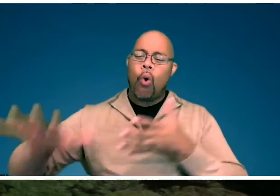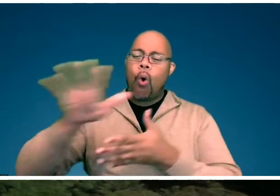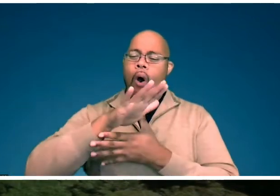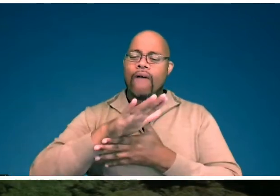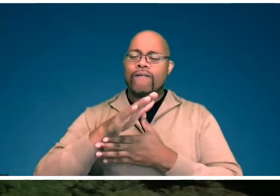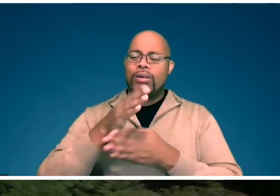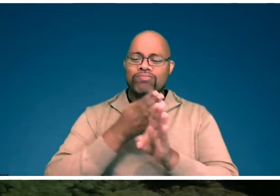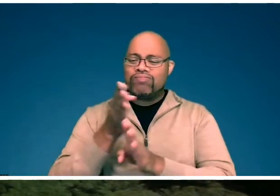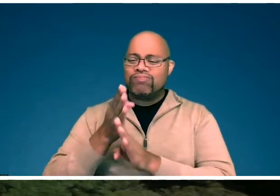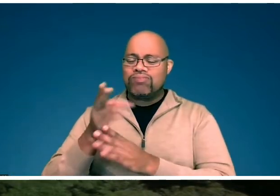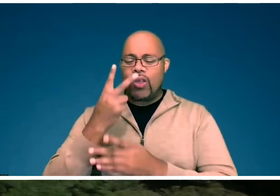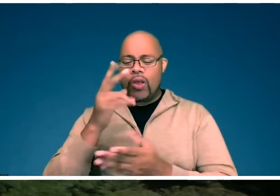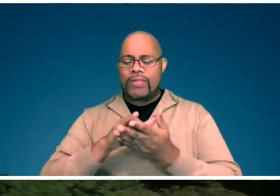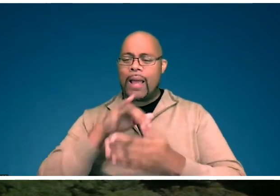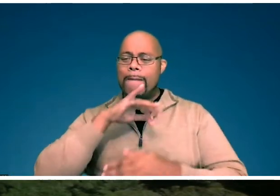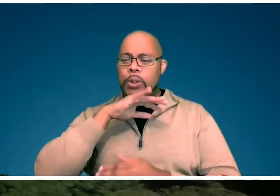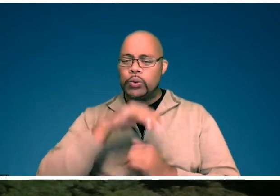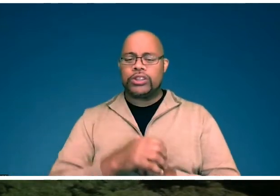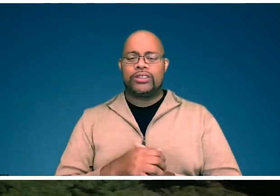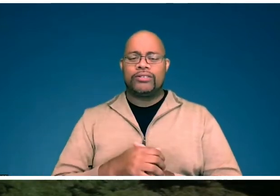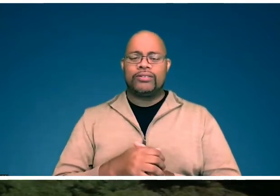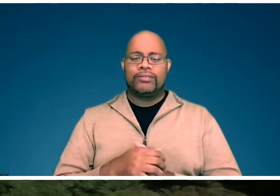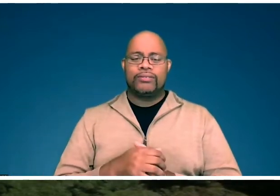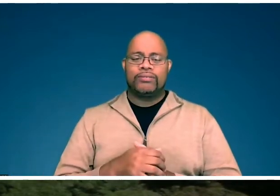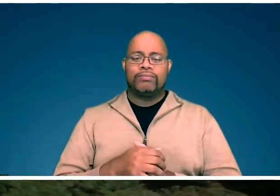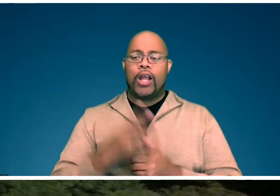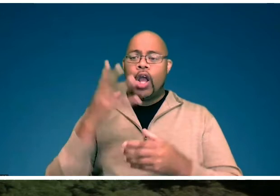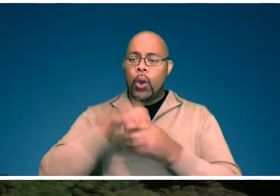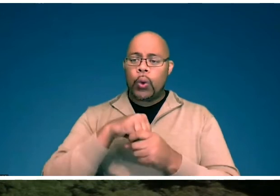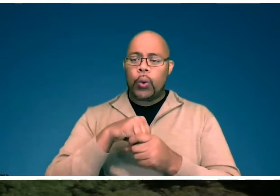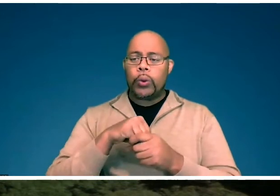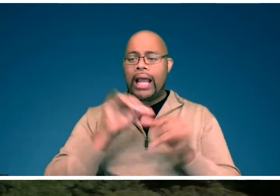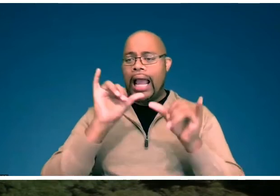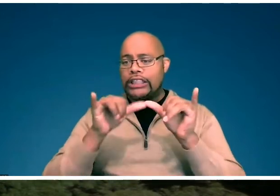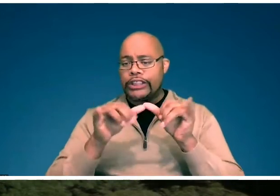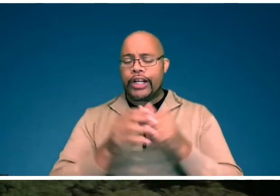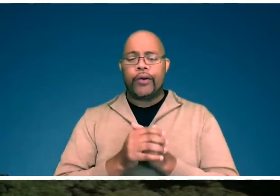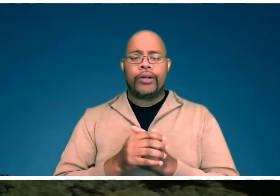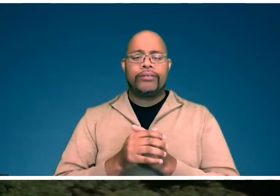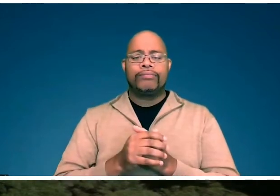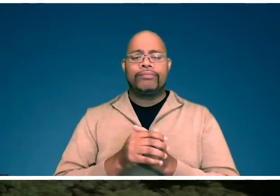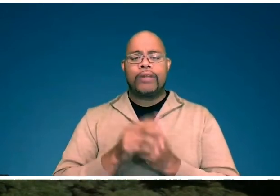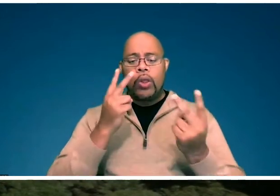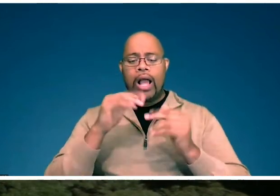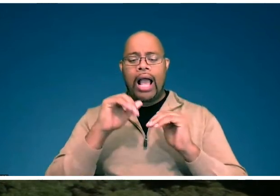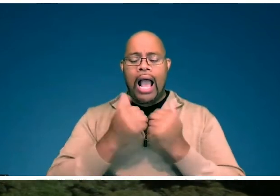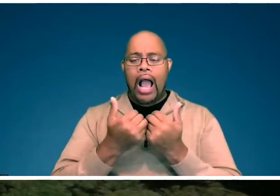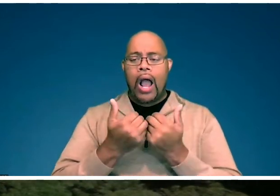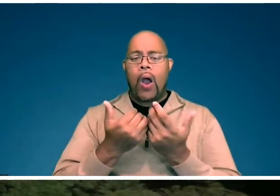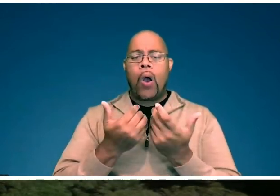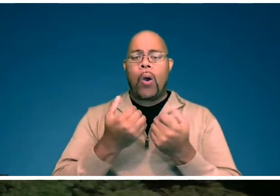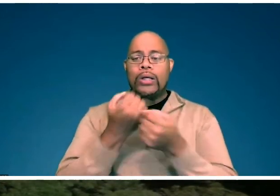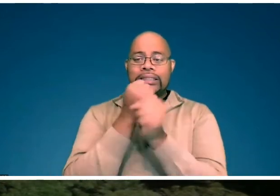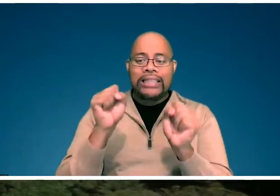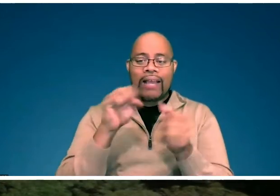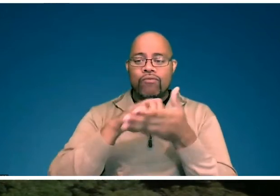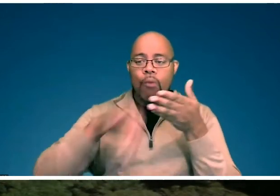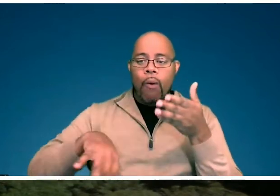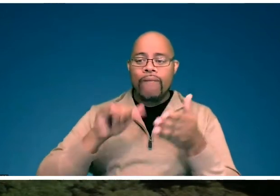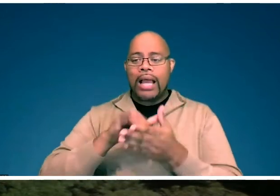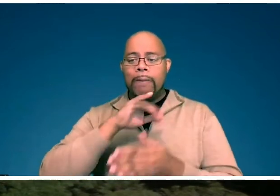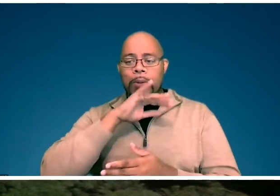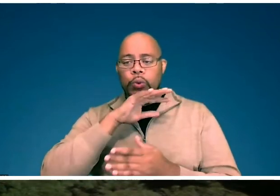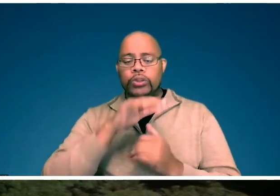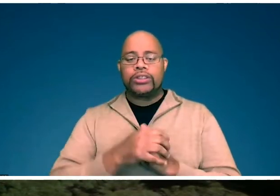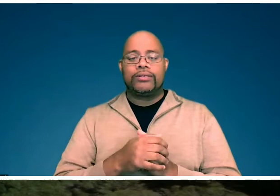across STEM fields that look at sediment pollution, including engineering that looks at how to safely remove